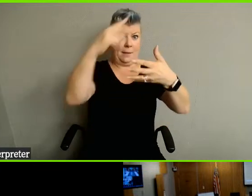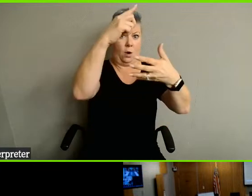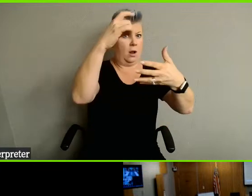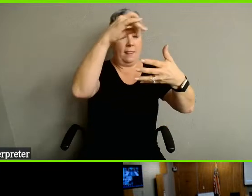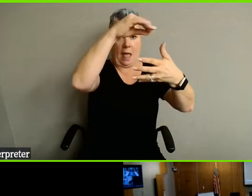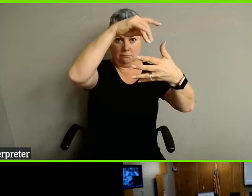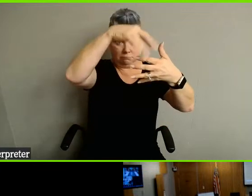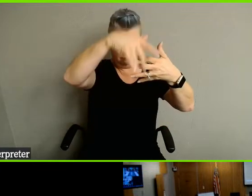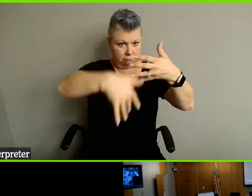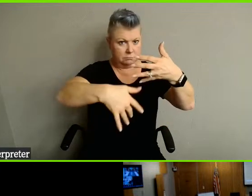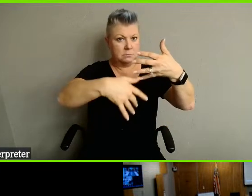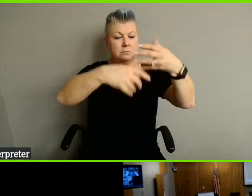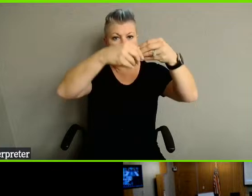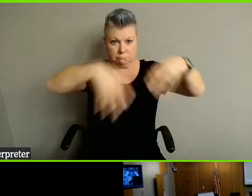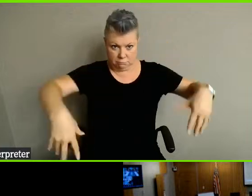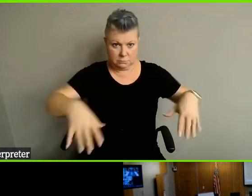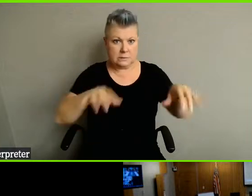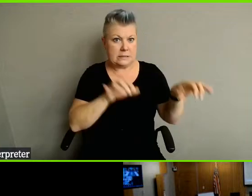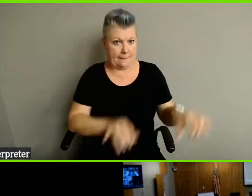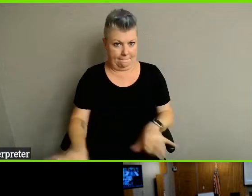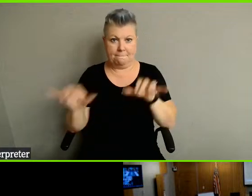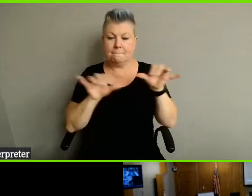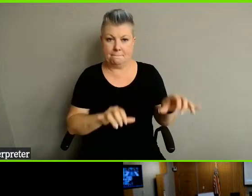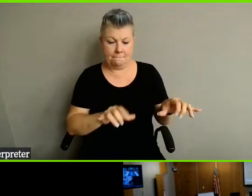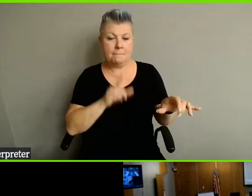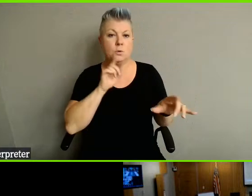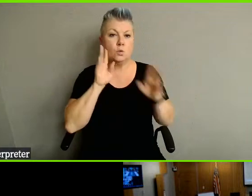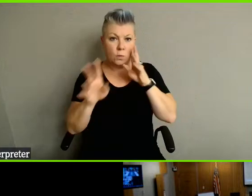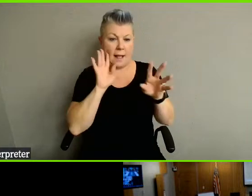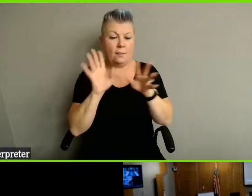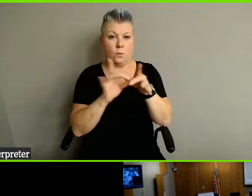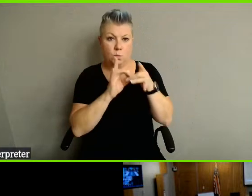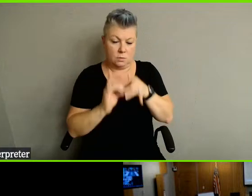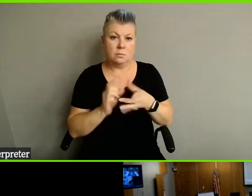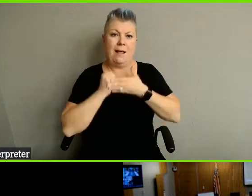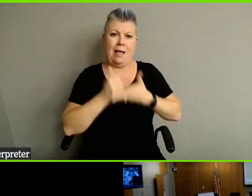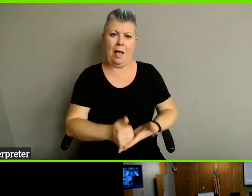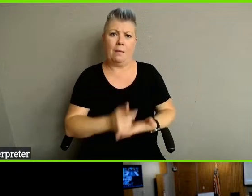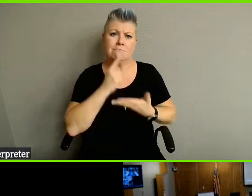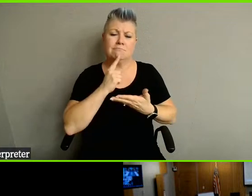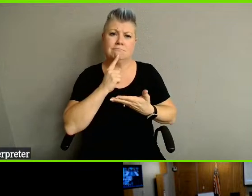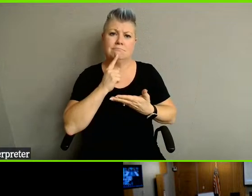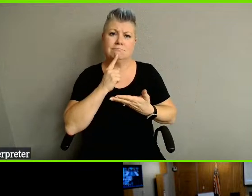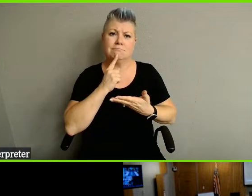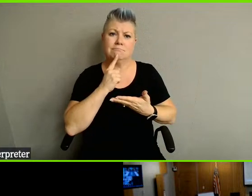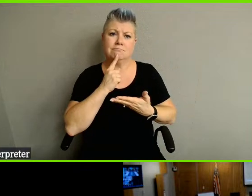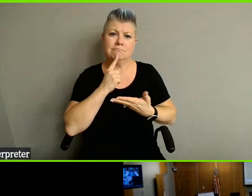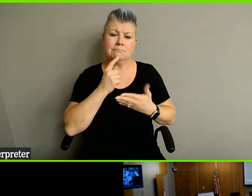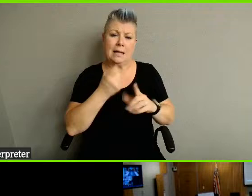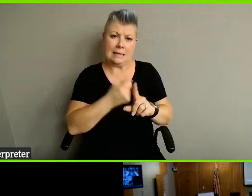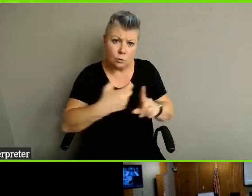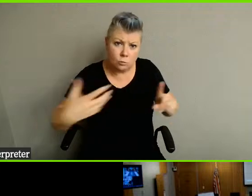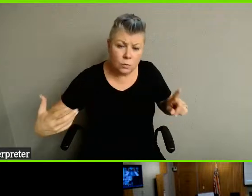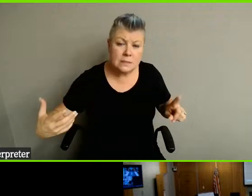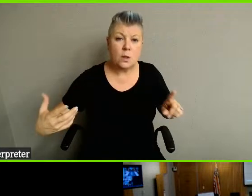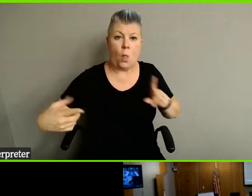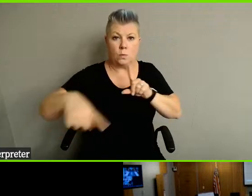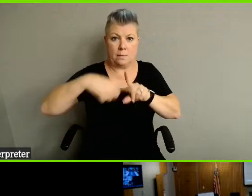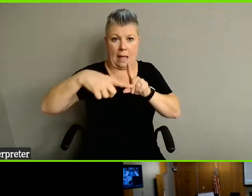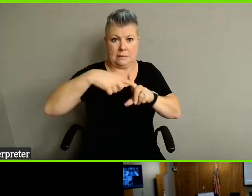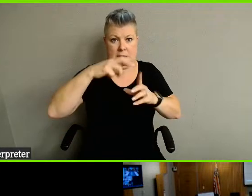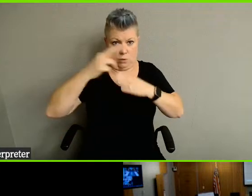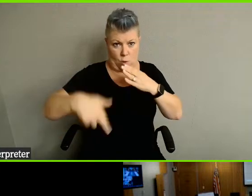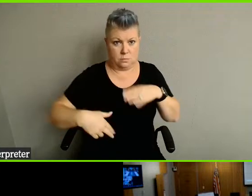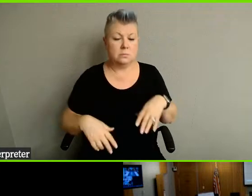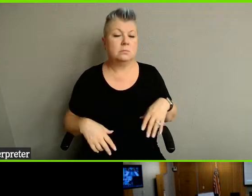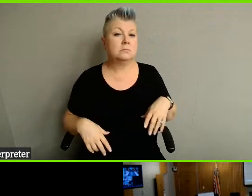and doing that coaching also and building those relationships to help that increase those positive staff engagement results. Another thing we've